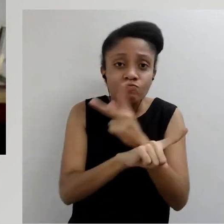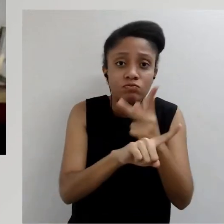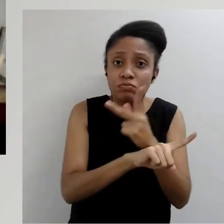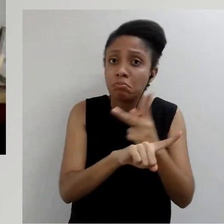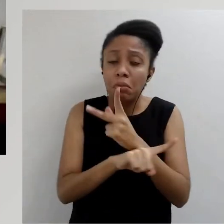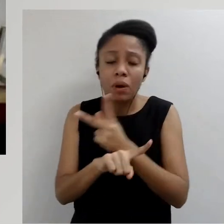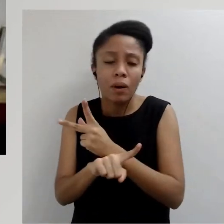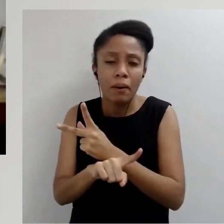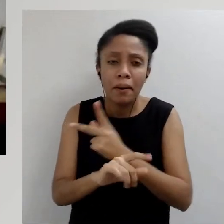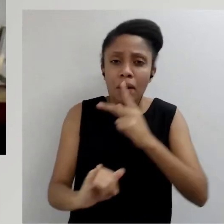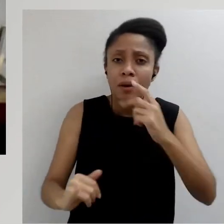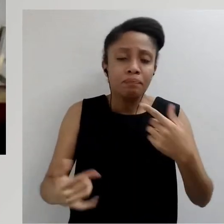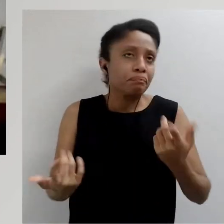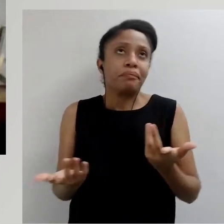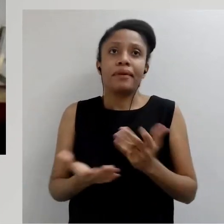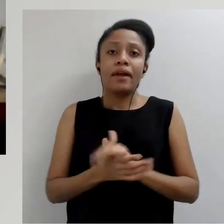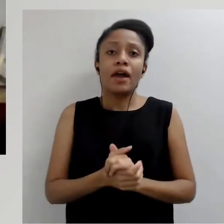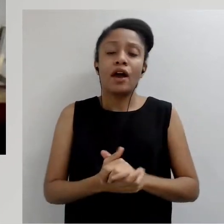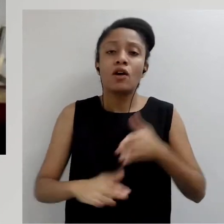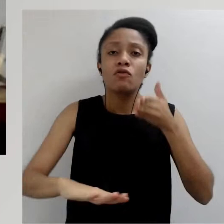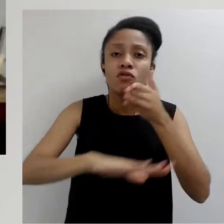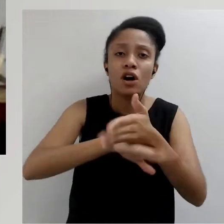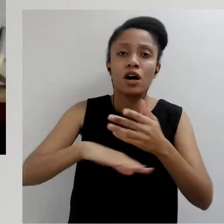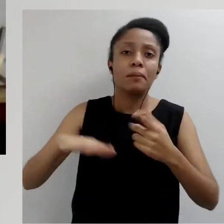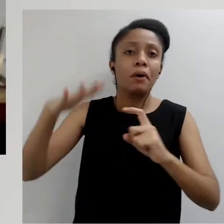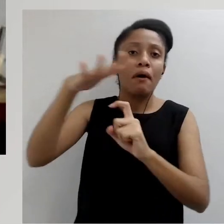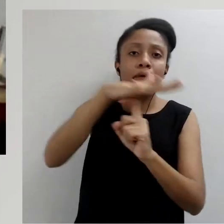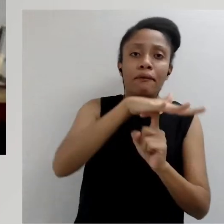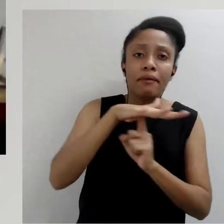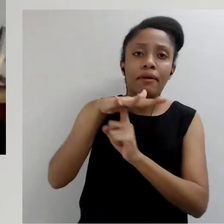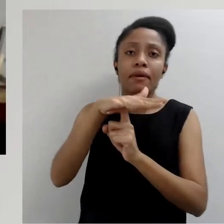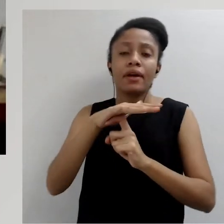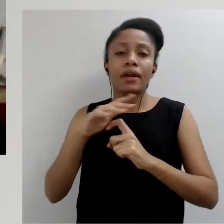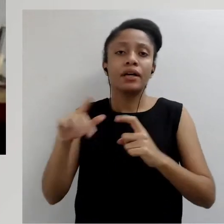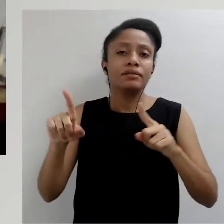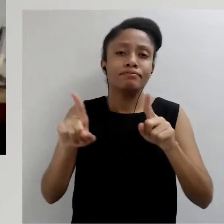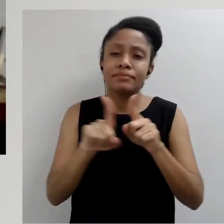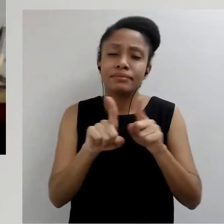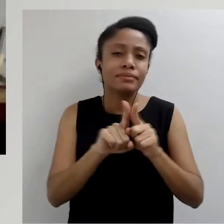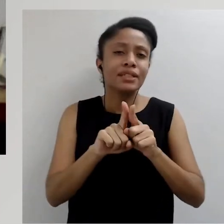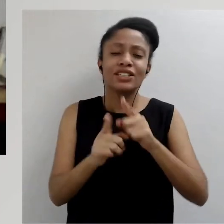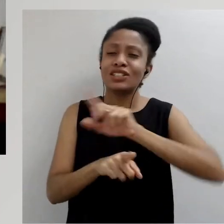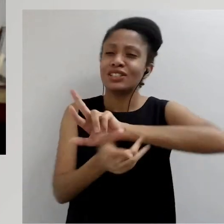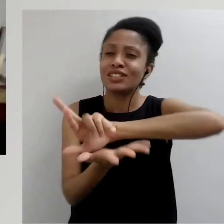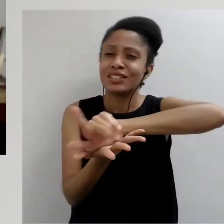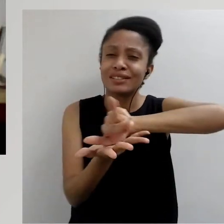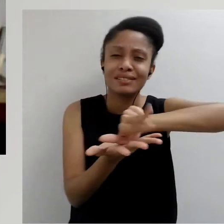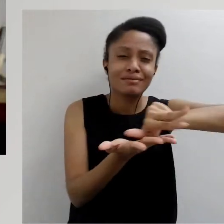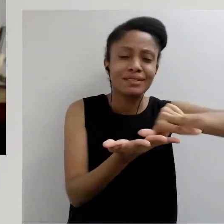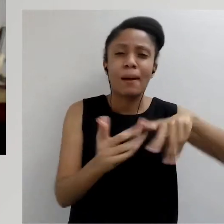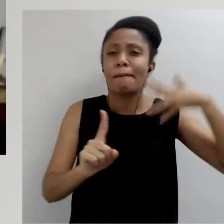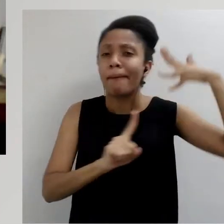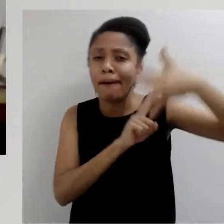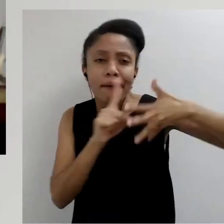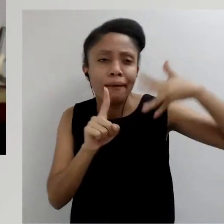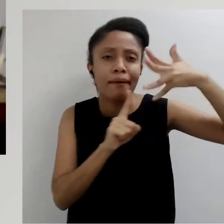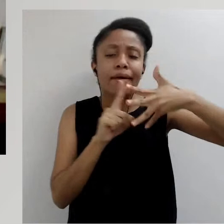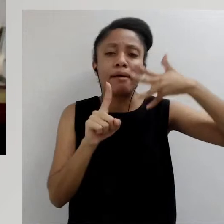for information from all over the market. We go to the events, tech tours, and all types